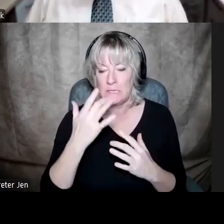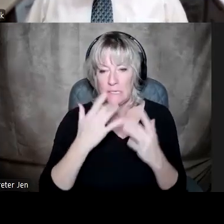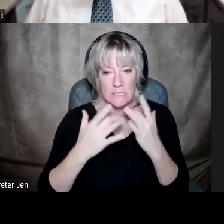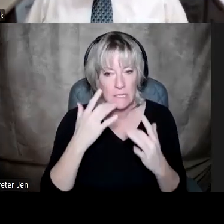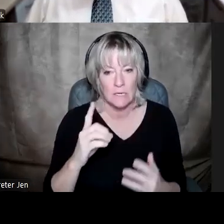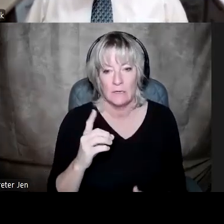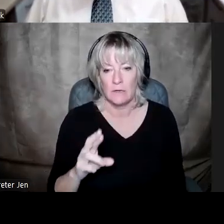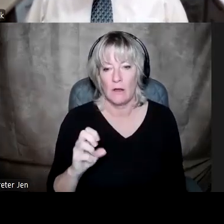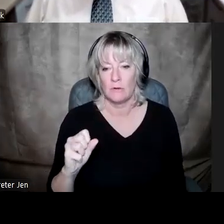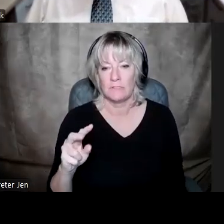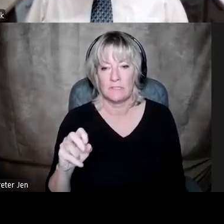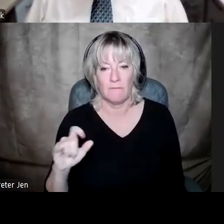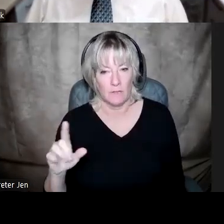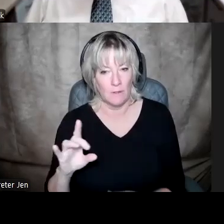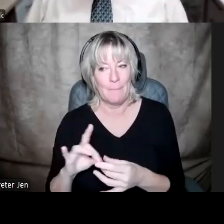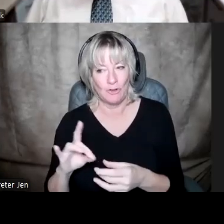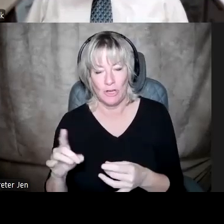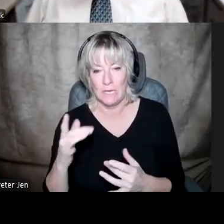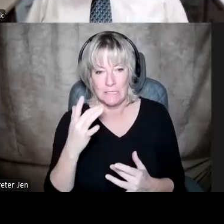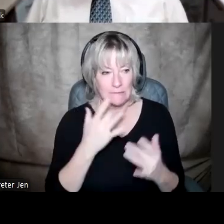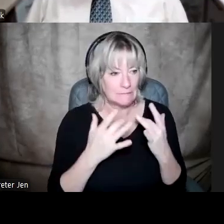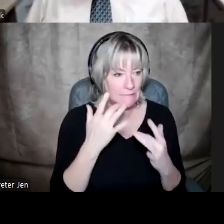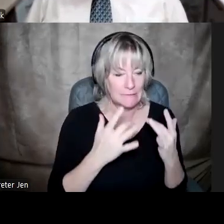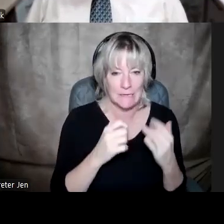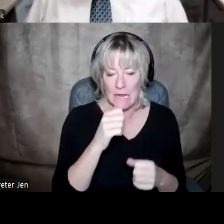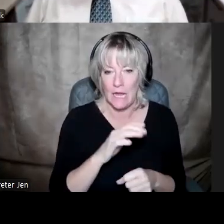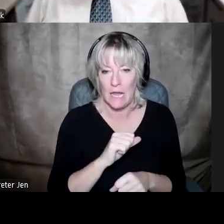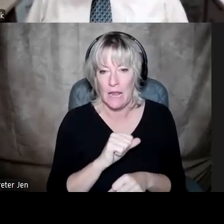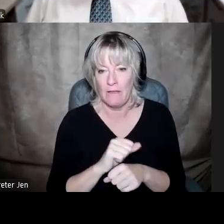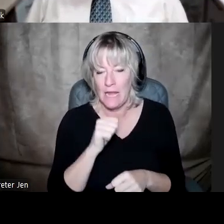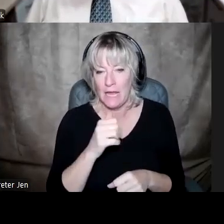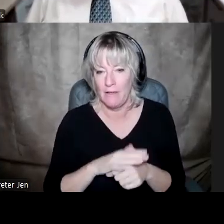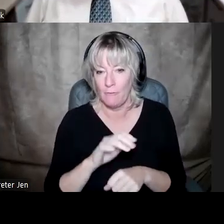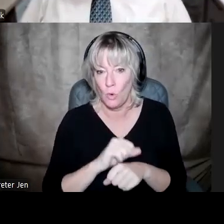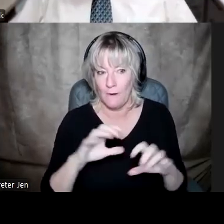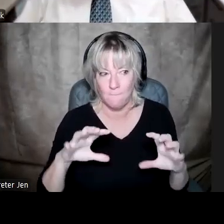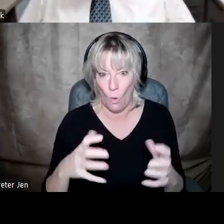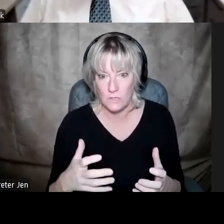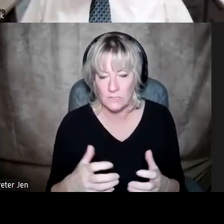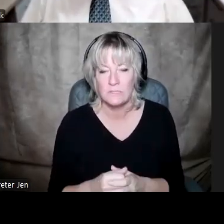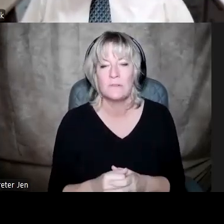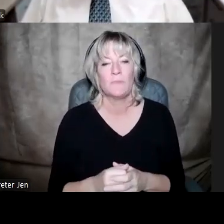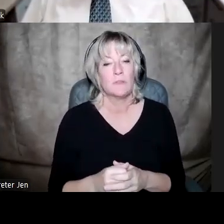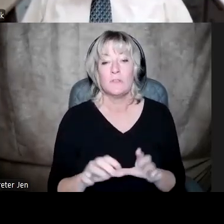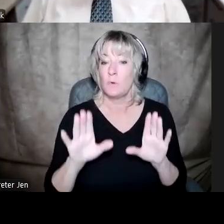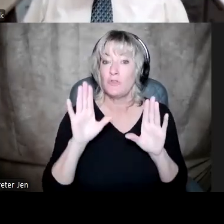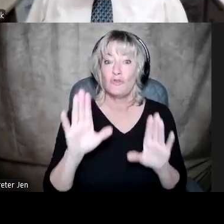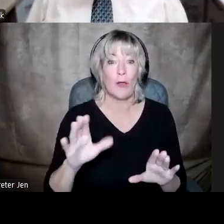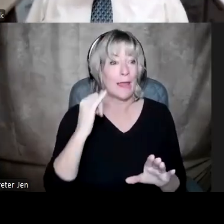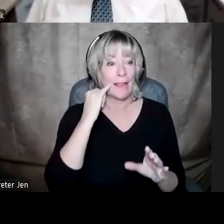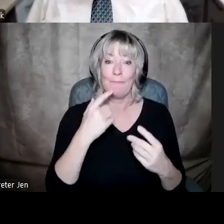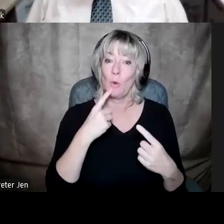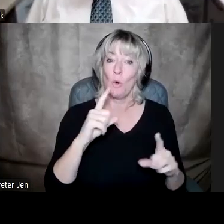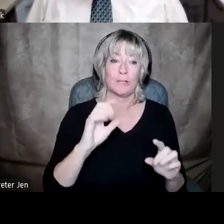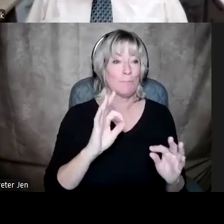Saville talked about. And so, it's really nice to do this, and it's great if it works perfectly, but